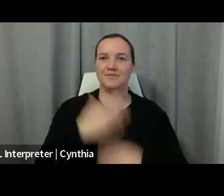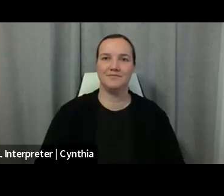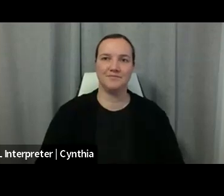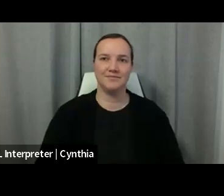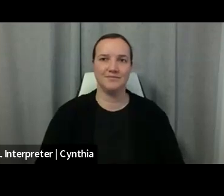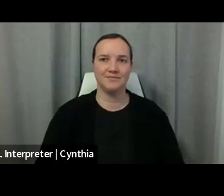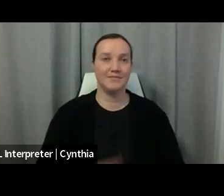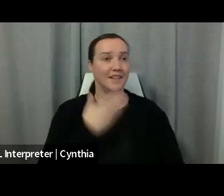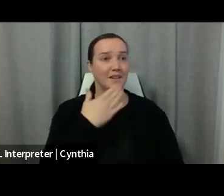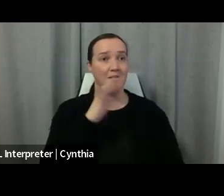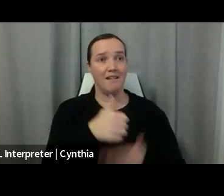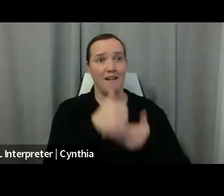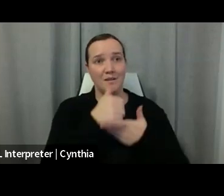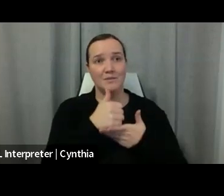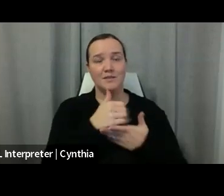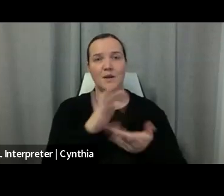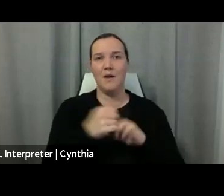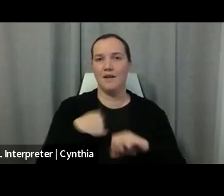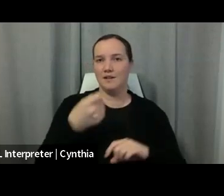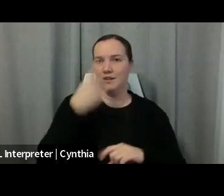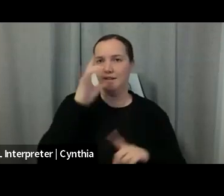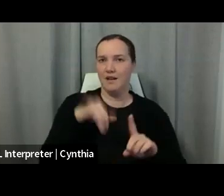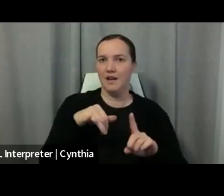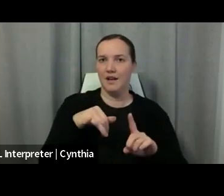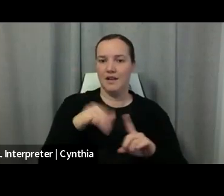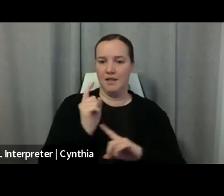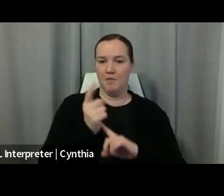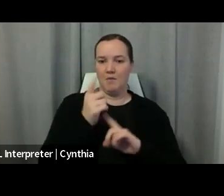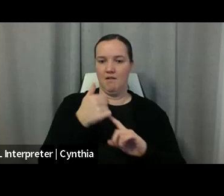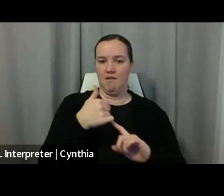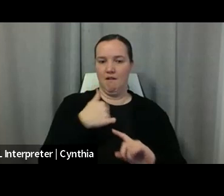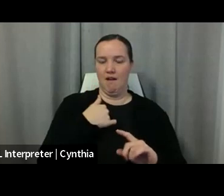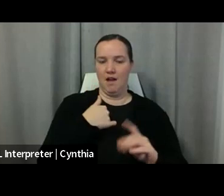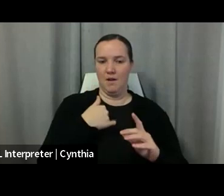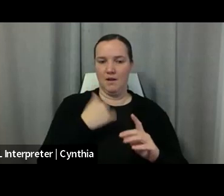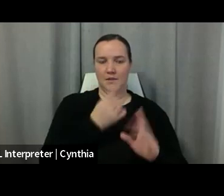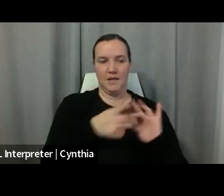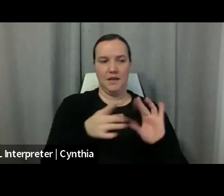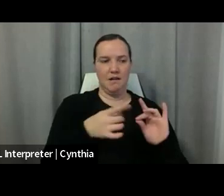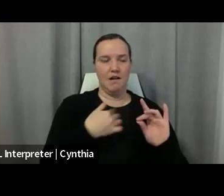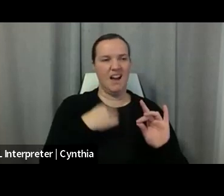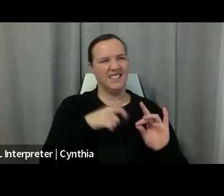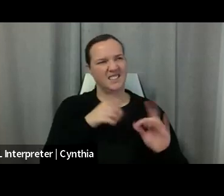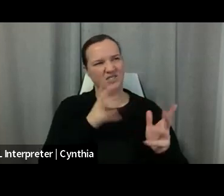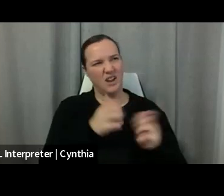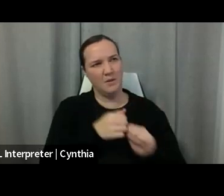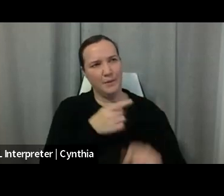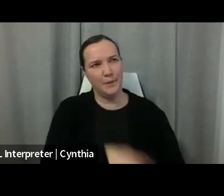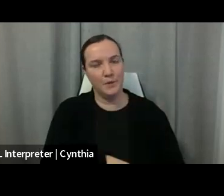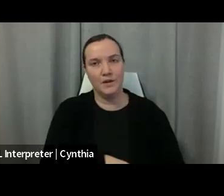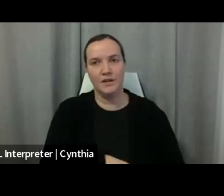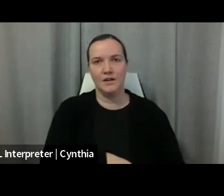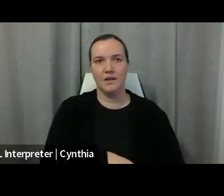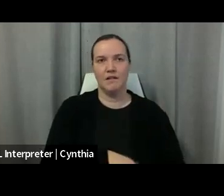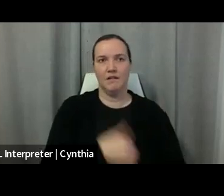Thank you. That's really helpful. The way I interpret that for me is that the moment somebody says, I need to talk to you, or I want to talk to